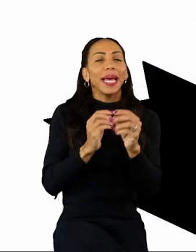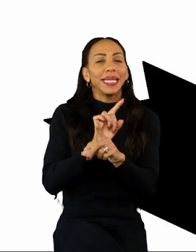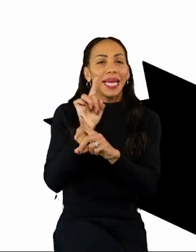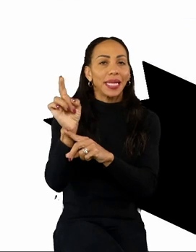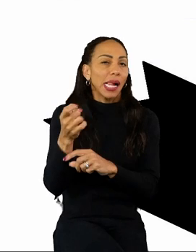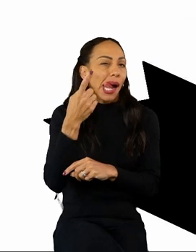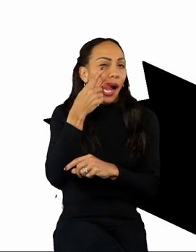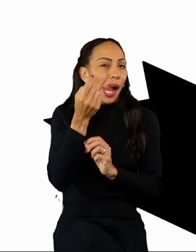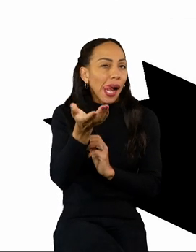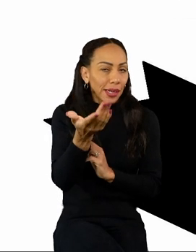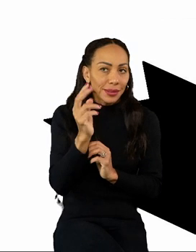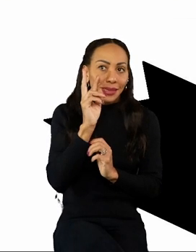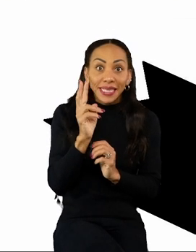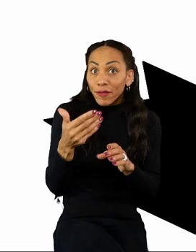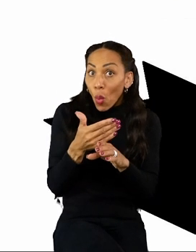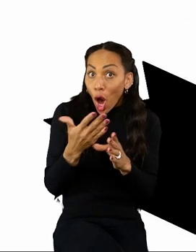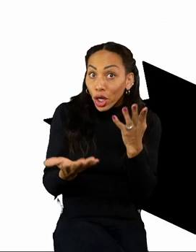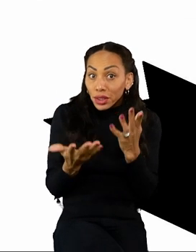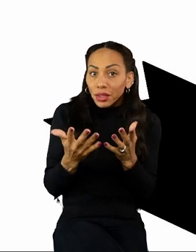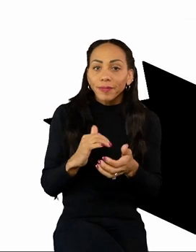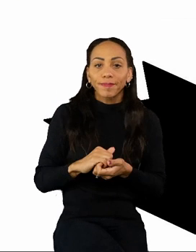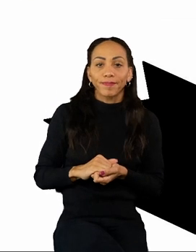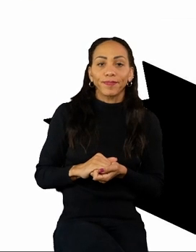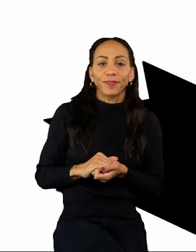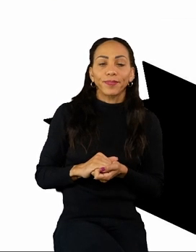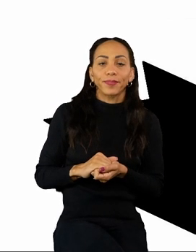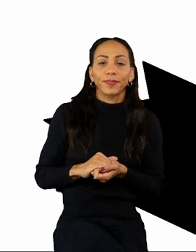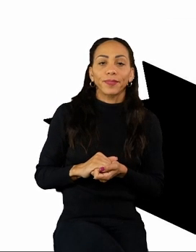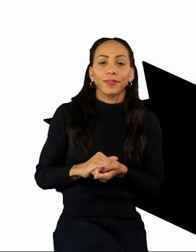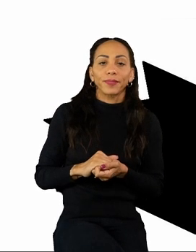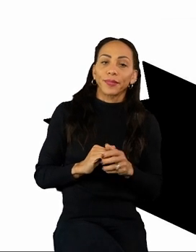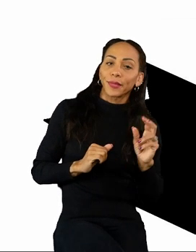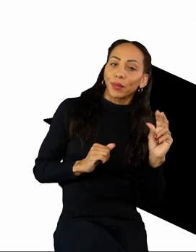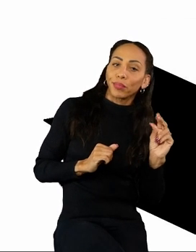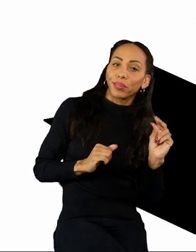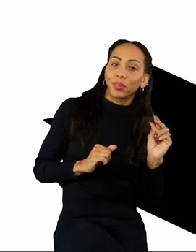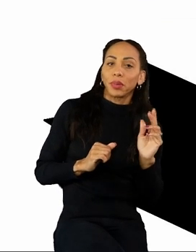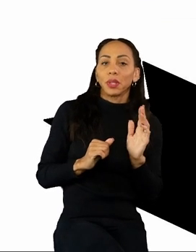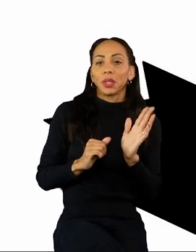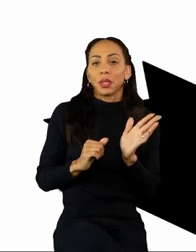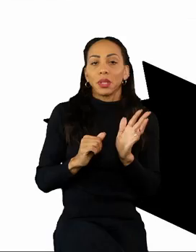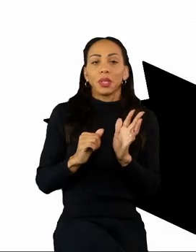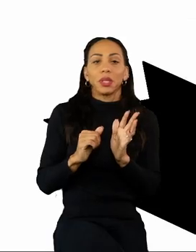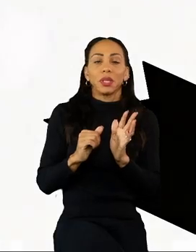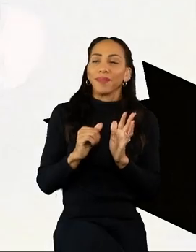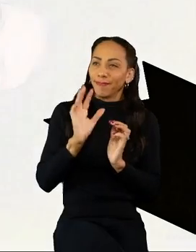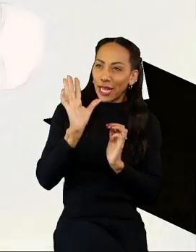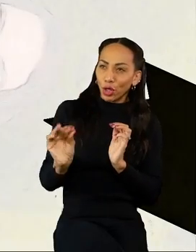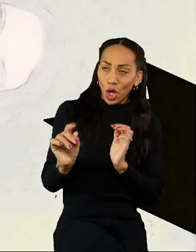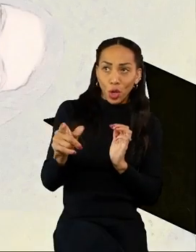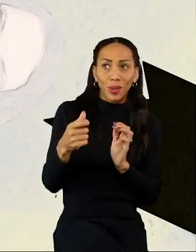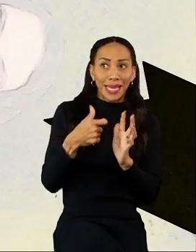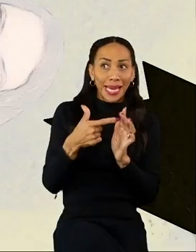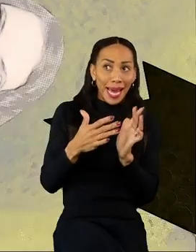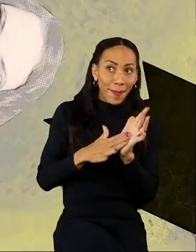and I'll perhaps describe explain it later, but let's go for it. Let's see if it works. Just a wee note, Paul, I think Kim and Hannah have mentioned that